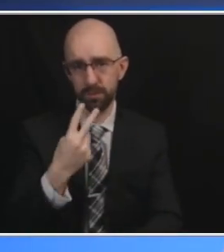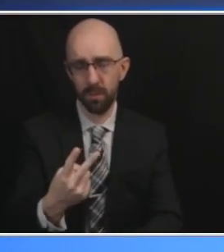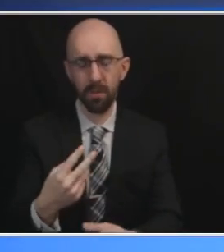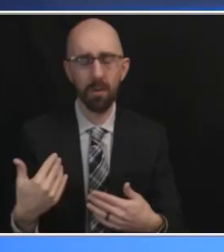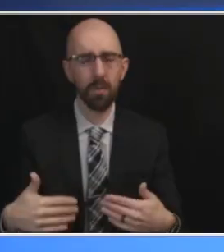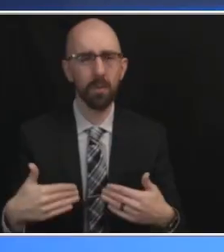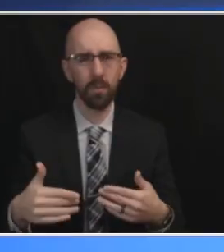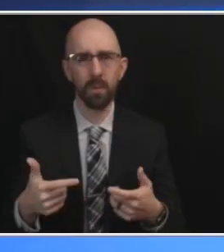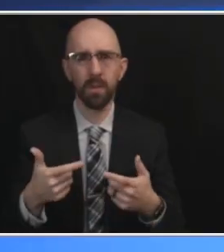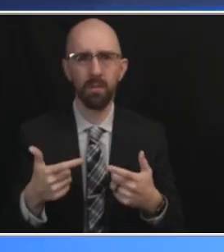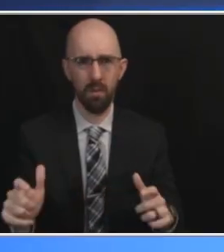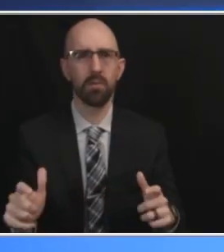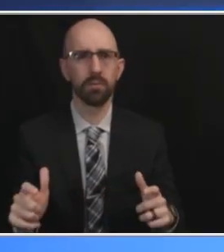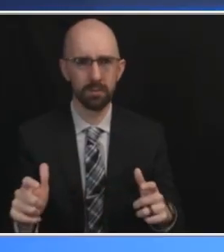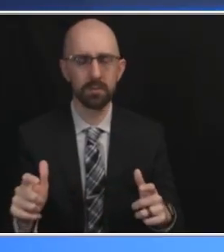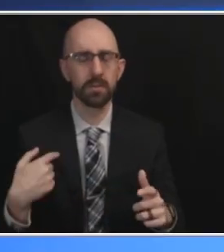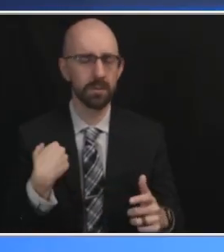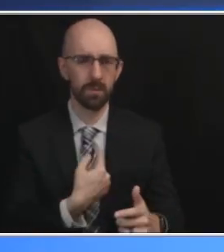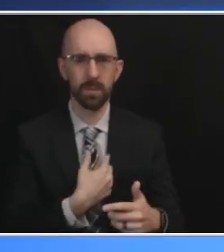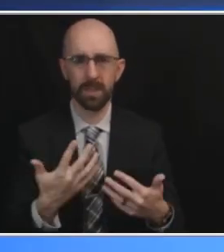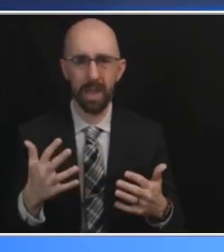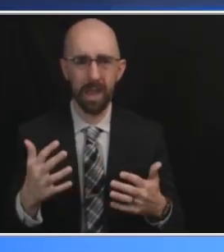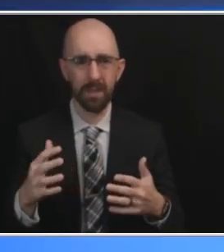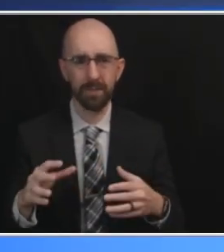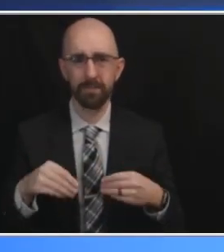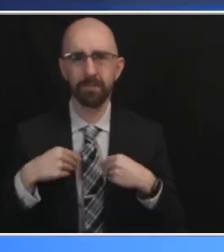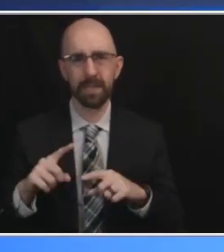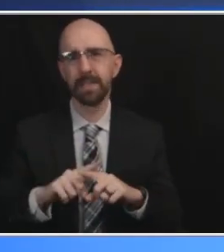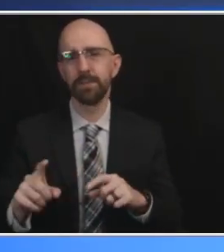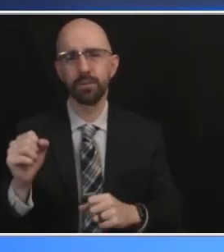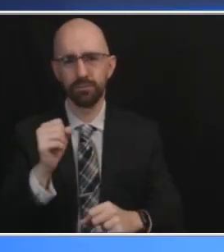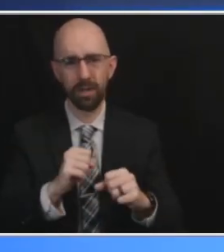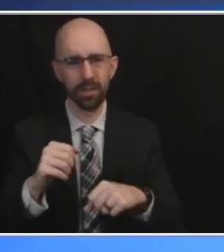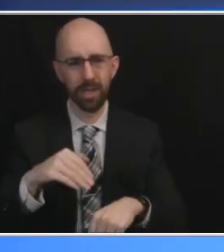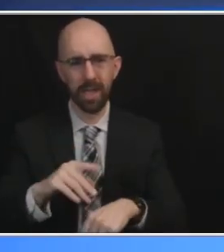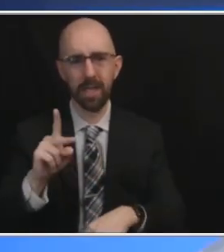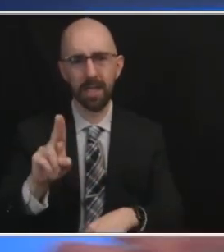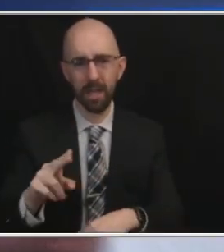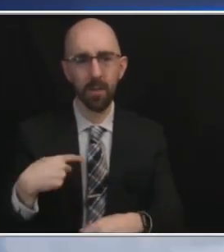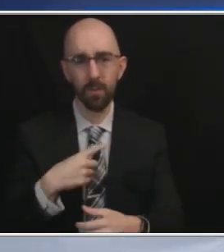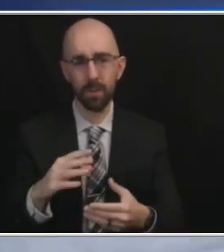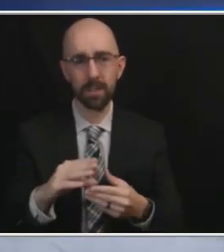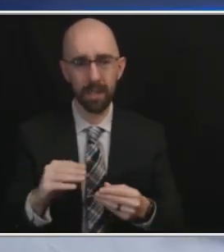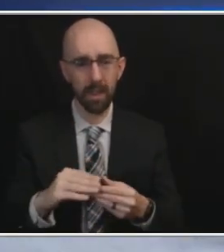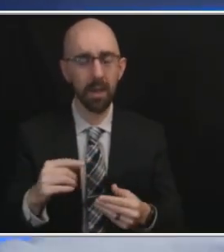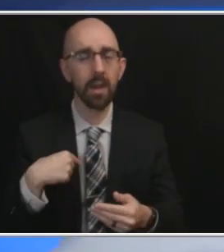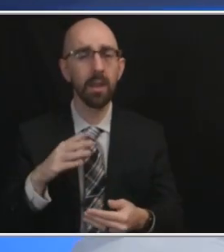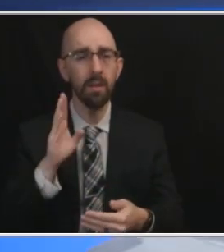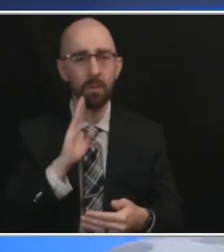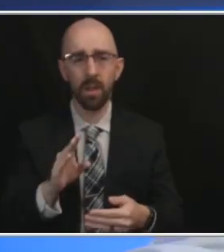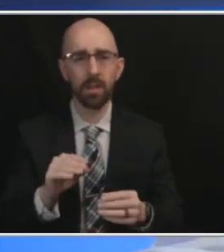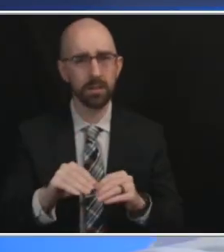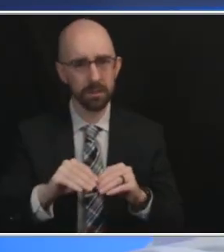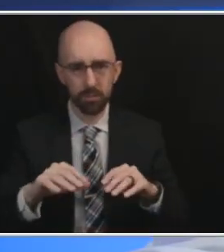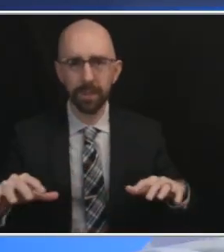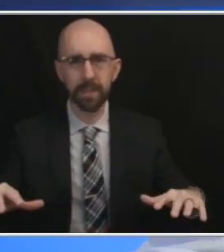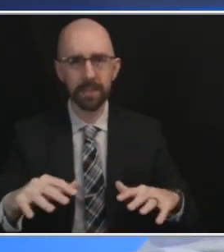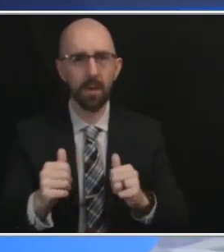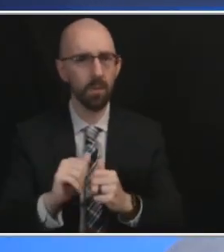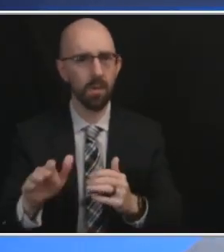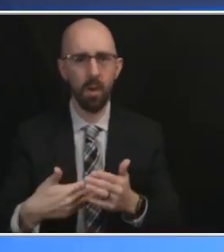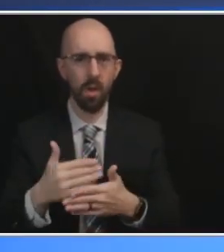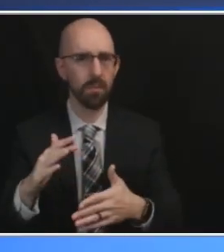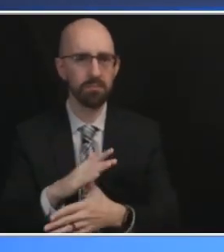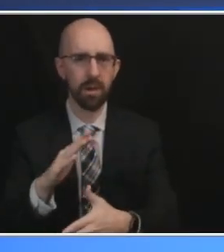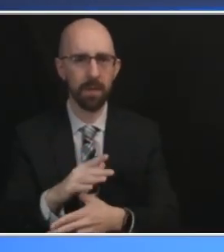large that we kind of adopted a different strategy at KU, where we said we have to spread this out amongst all of our primary care